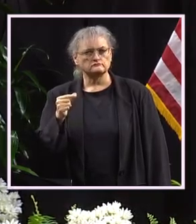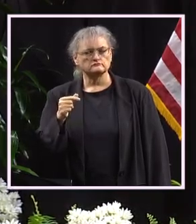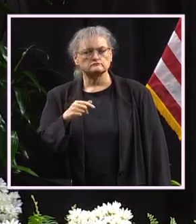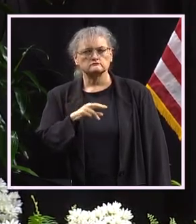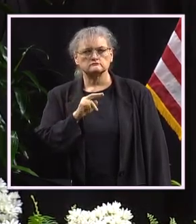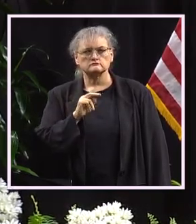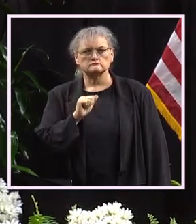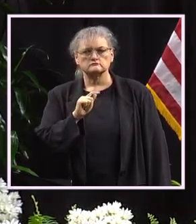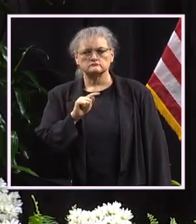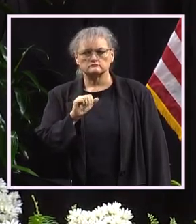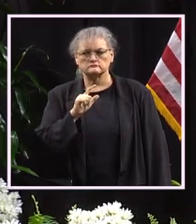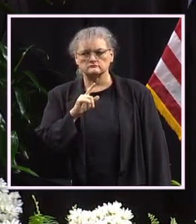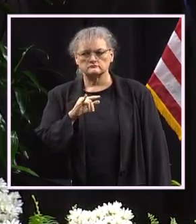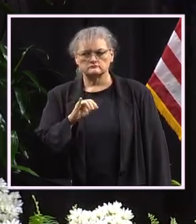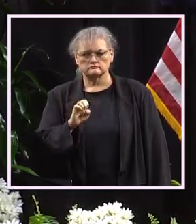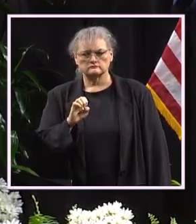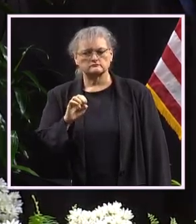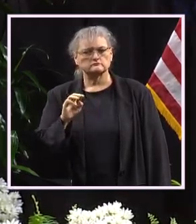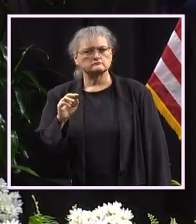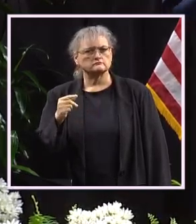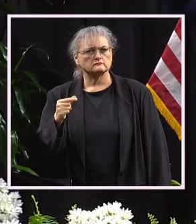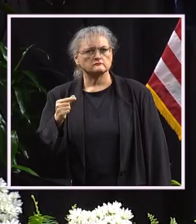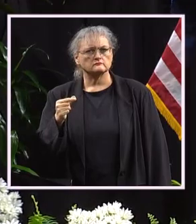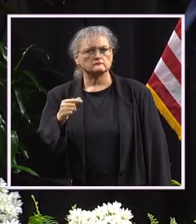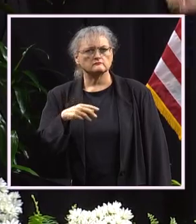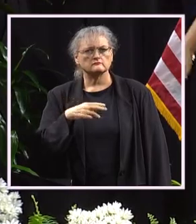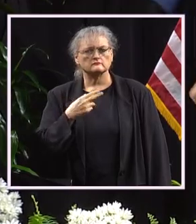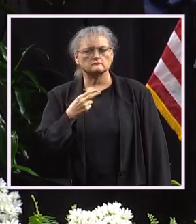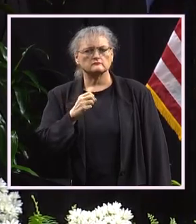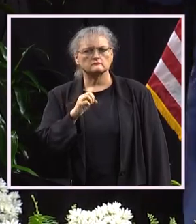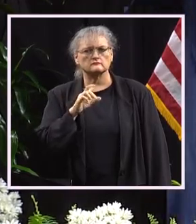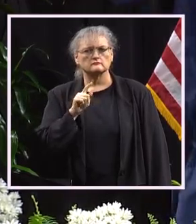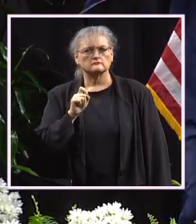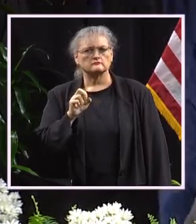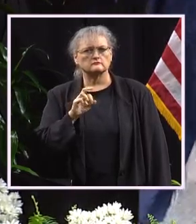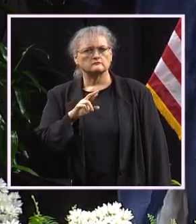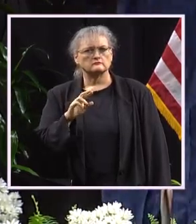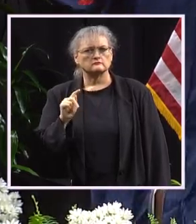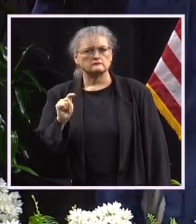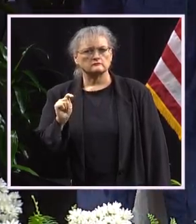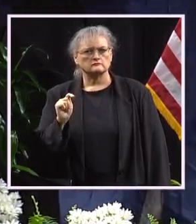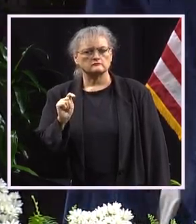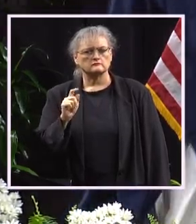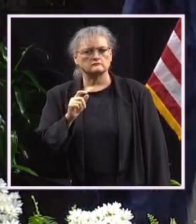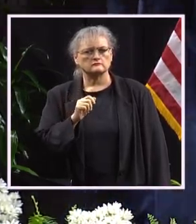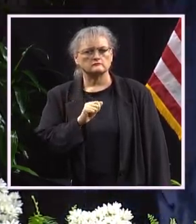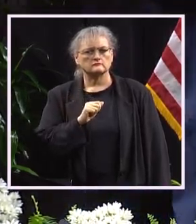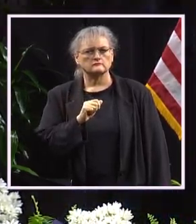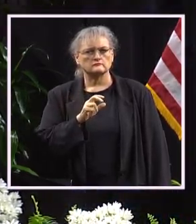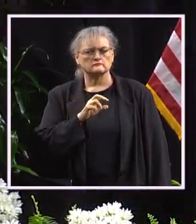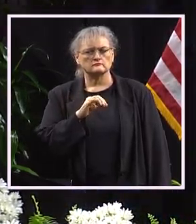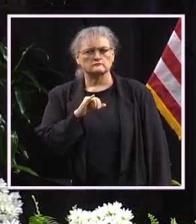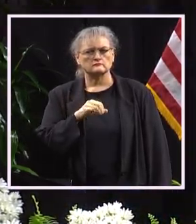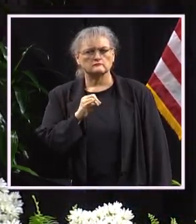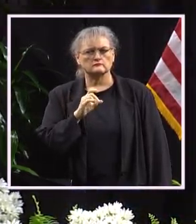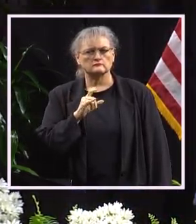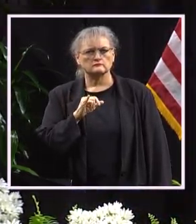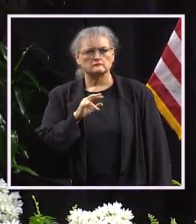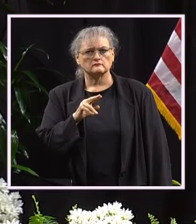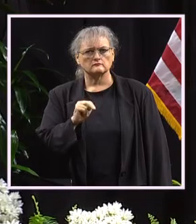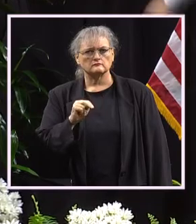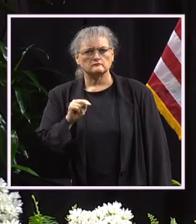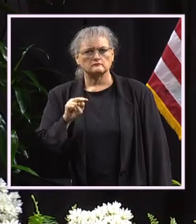Natalie B. Baker, Master of Music. Hector A. Tobar Jr. Jolene Creel, cum